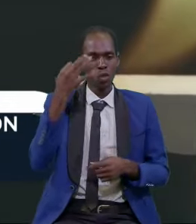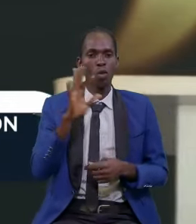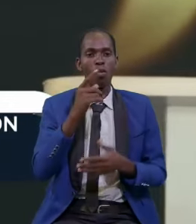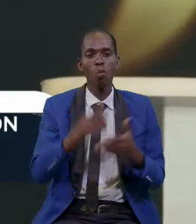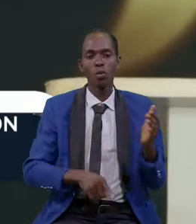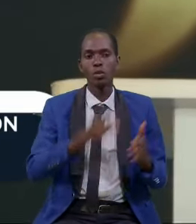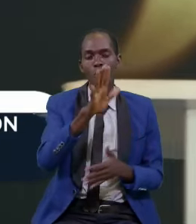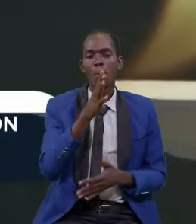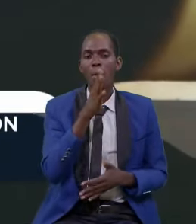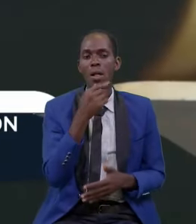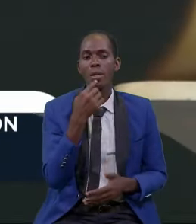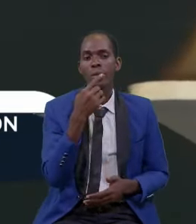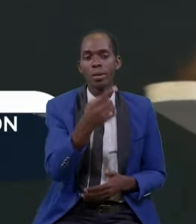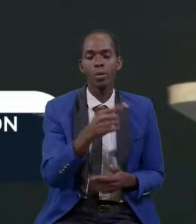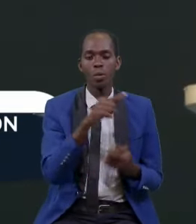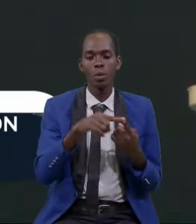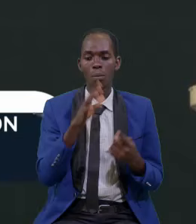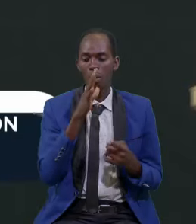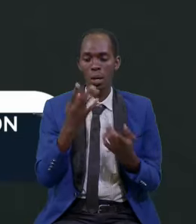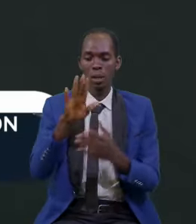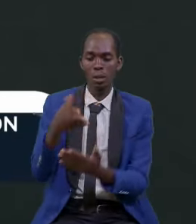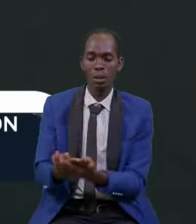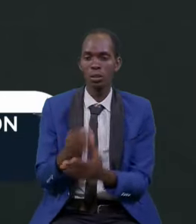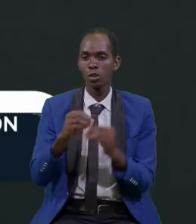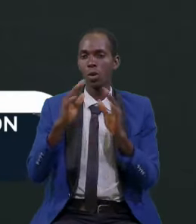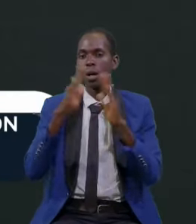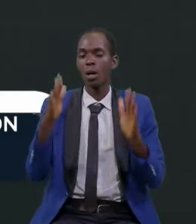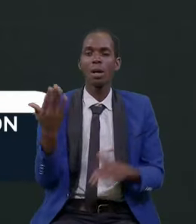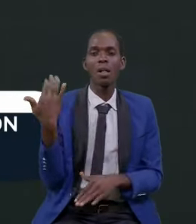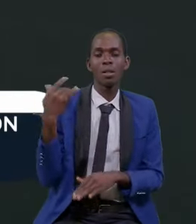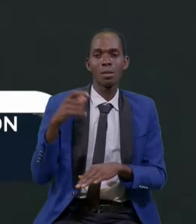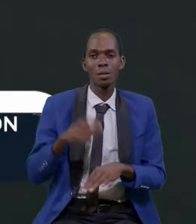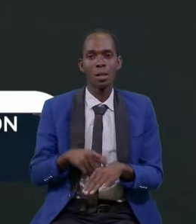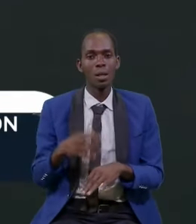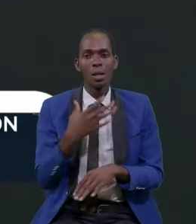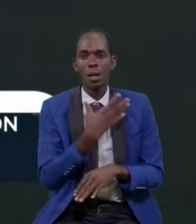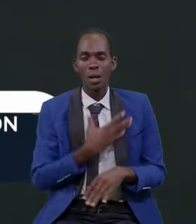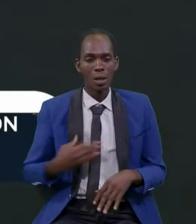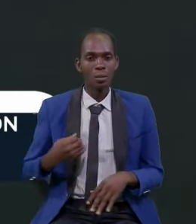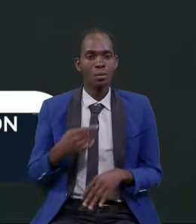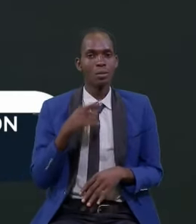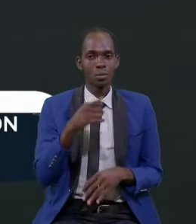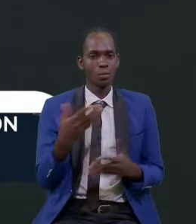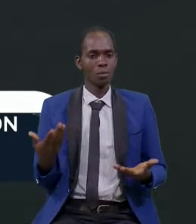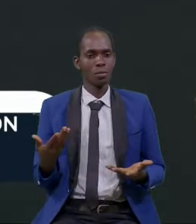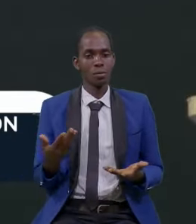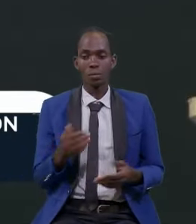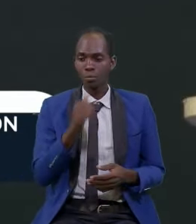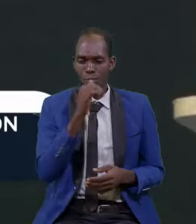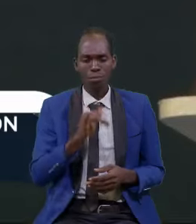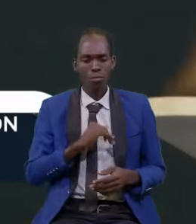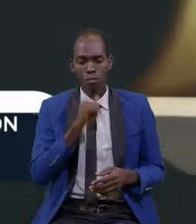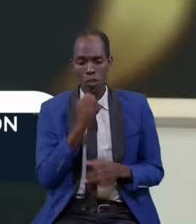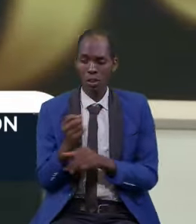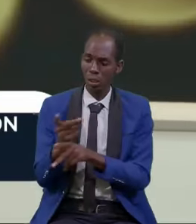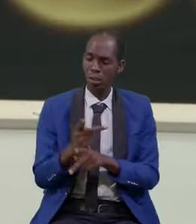she came here the other time, and take care of her. Am I not taking care of her? Okay, you'll see